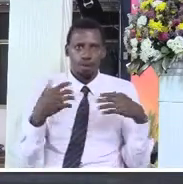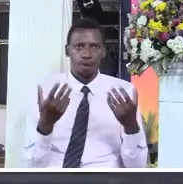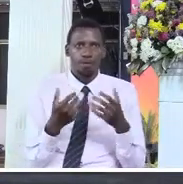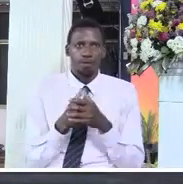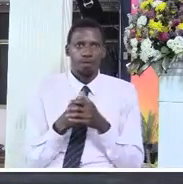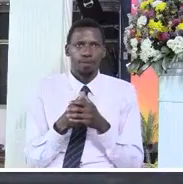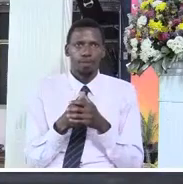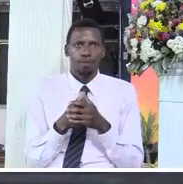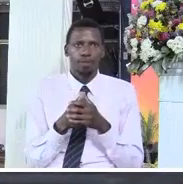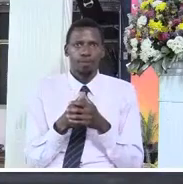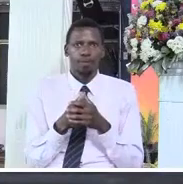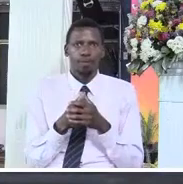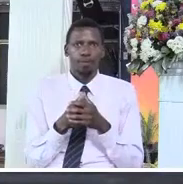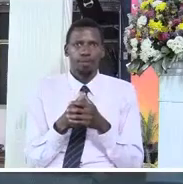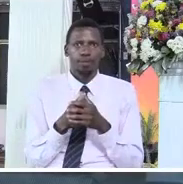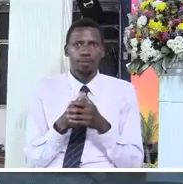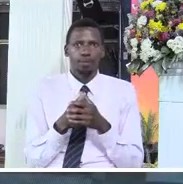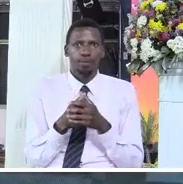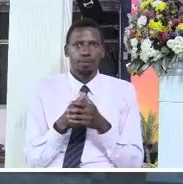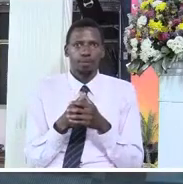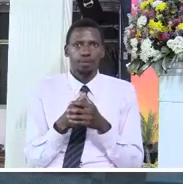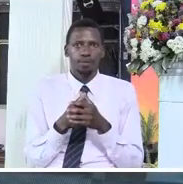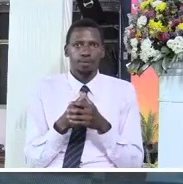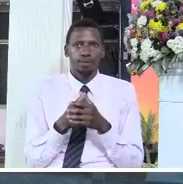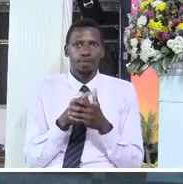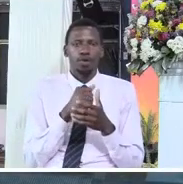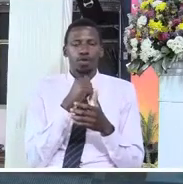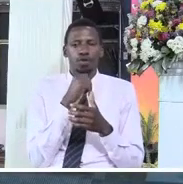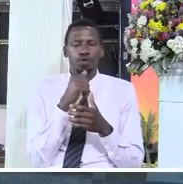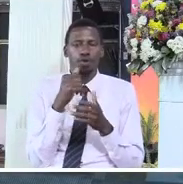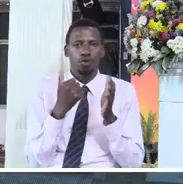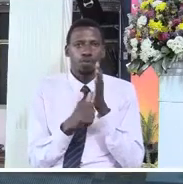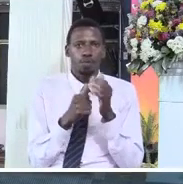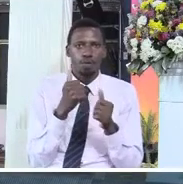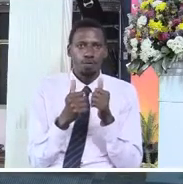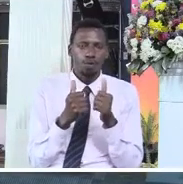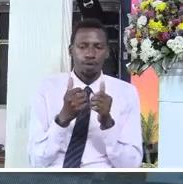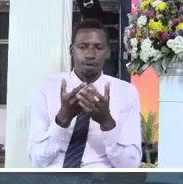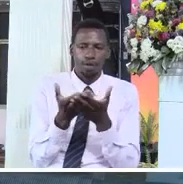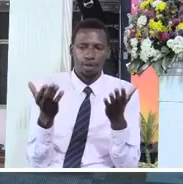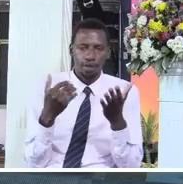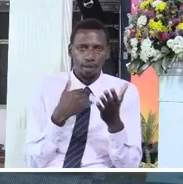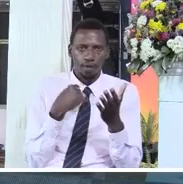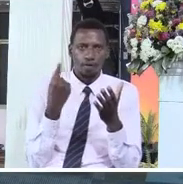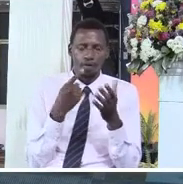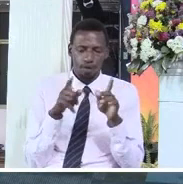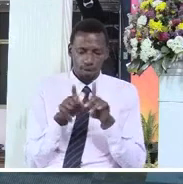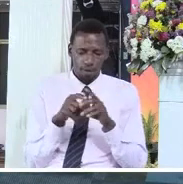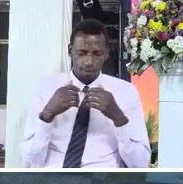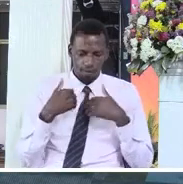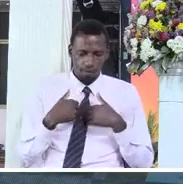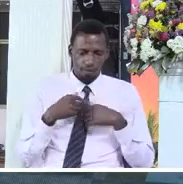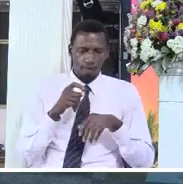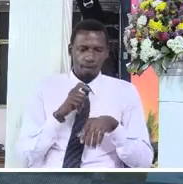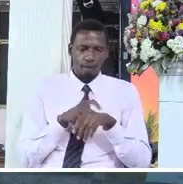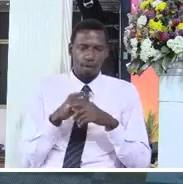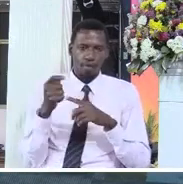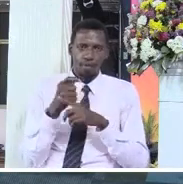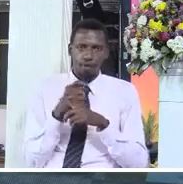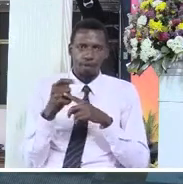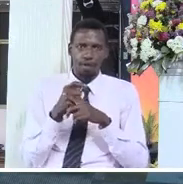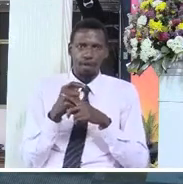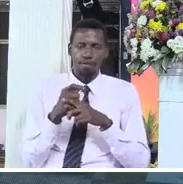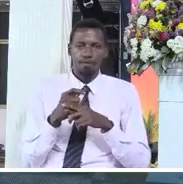It is not only a problem which I would say faces them, it is a problem which I battle with. After training pathfinders a